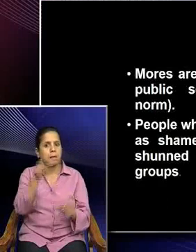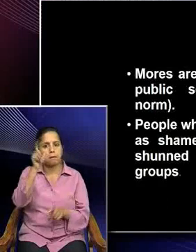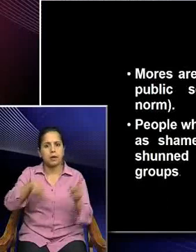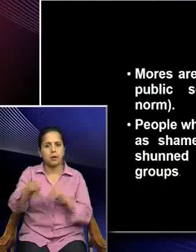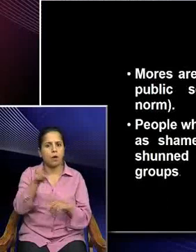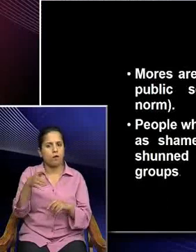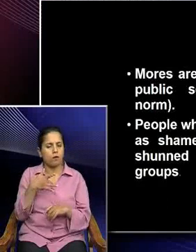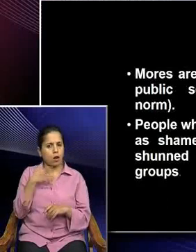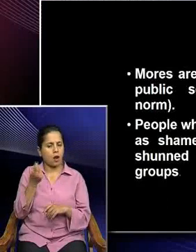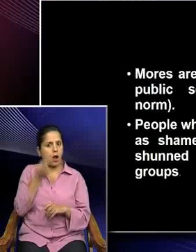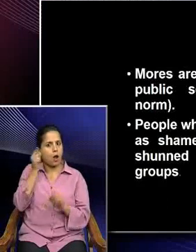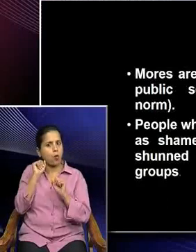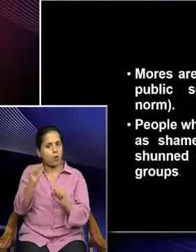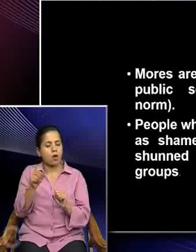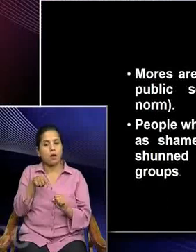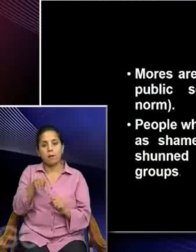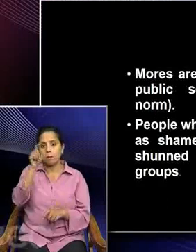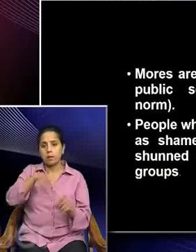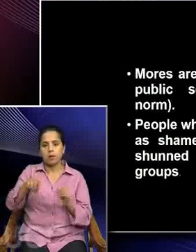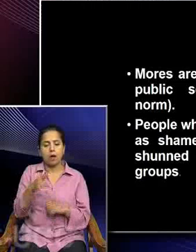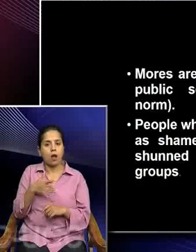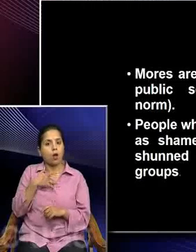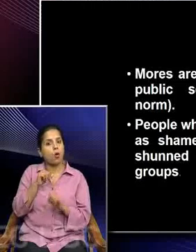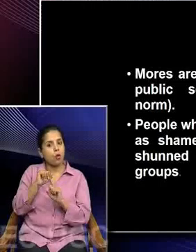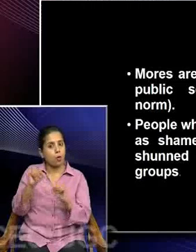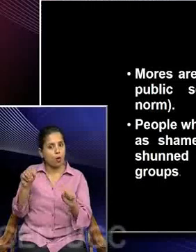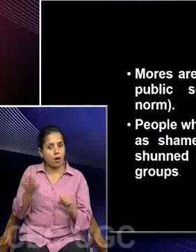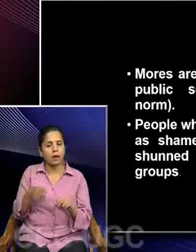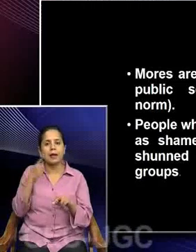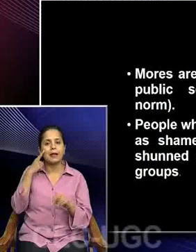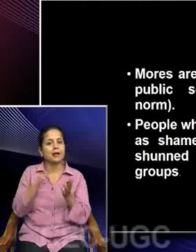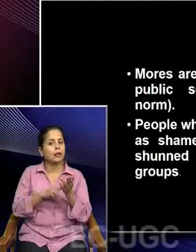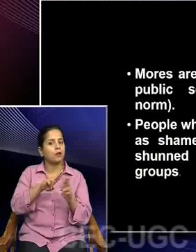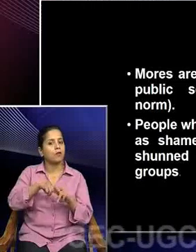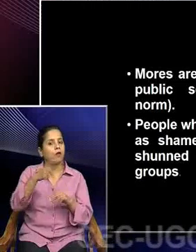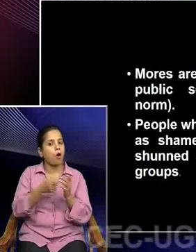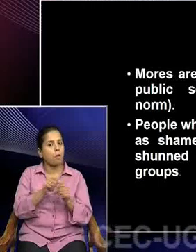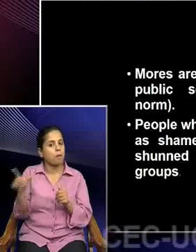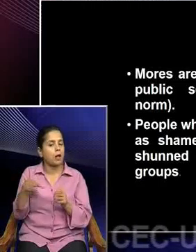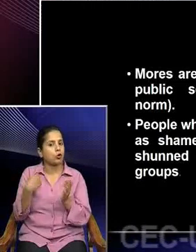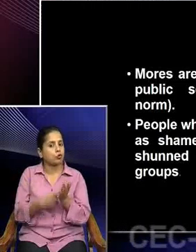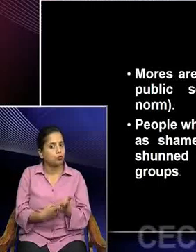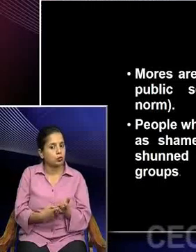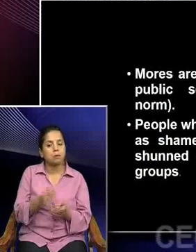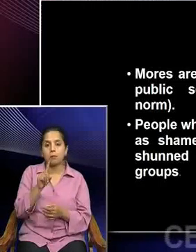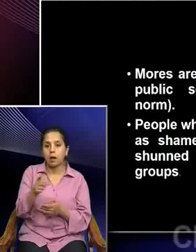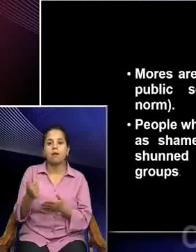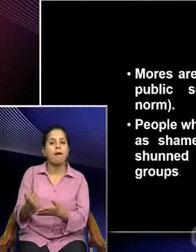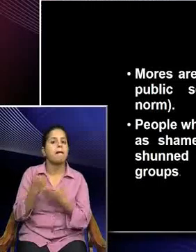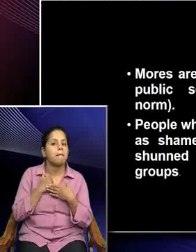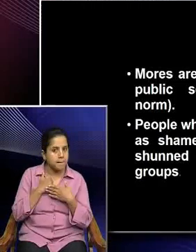sentiment. So public sentiment is basically an informal norm, but then it helps you